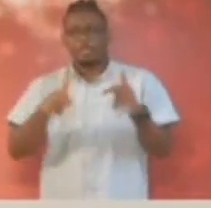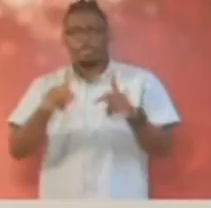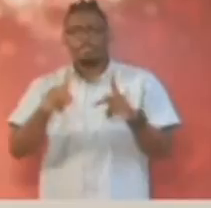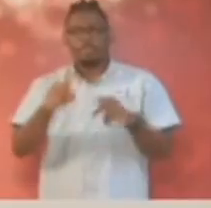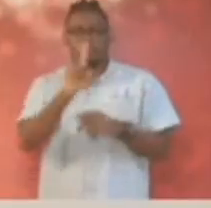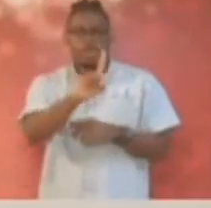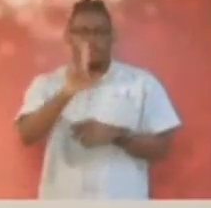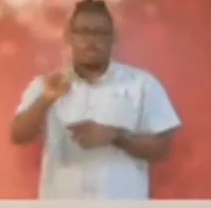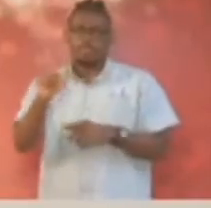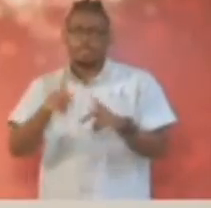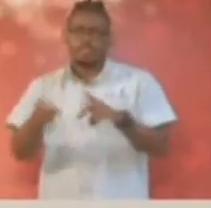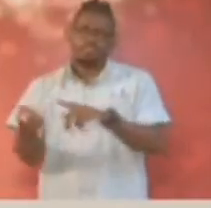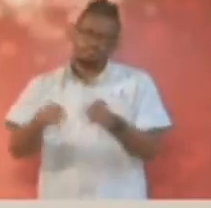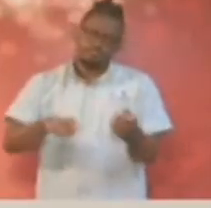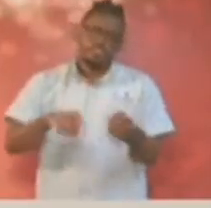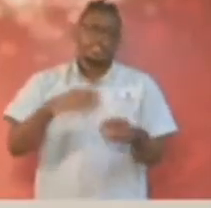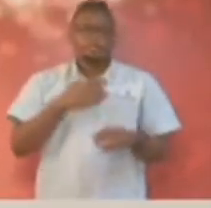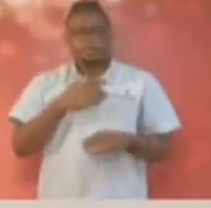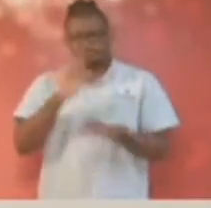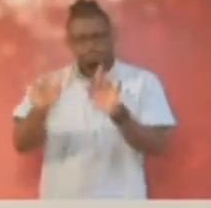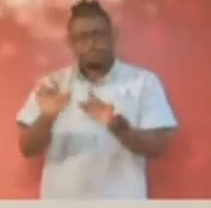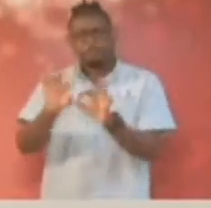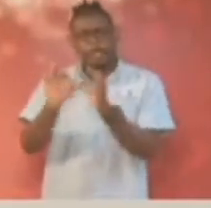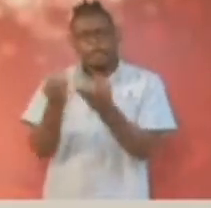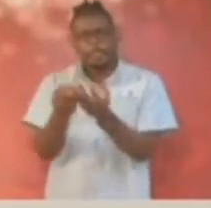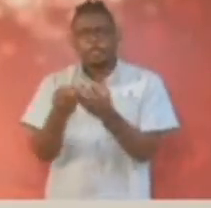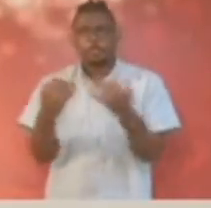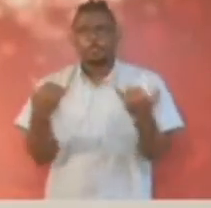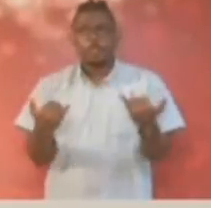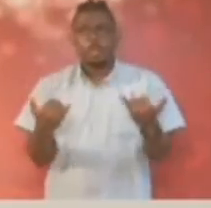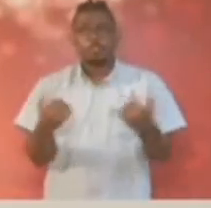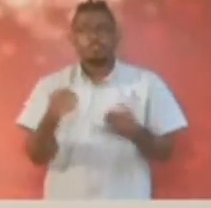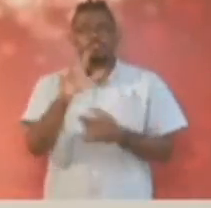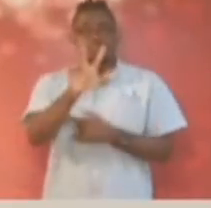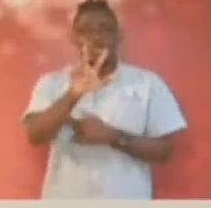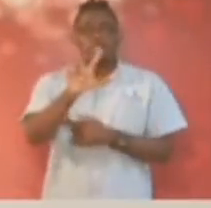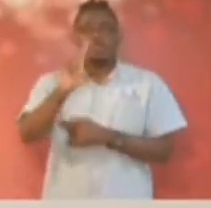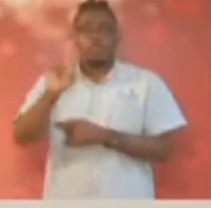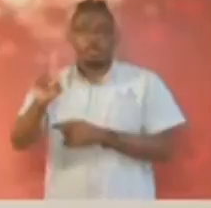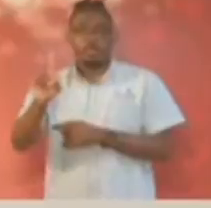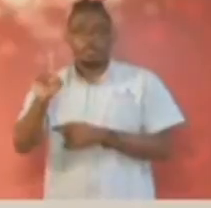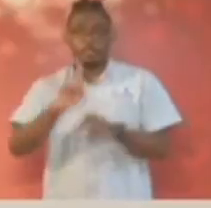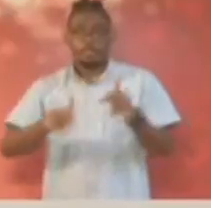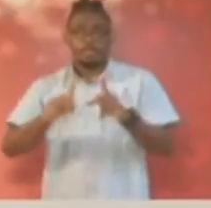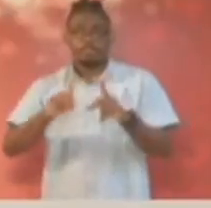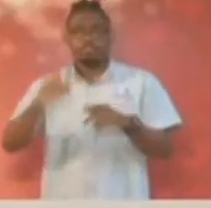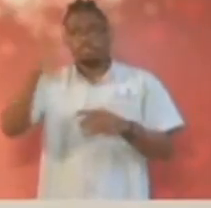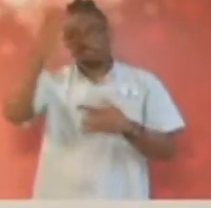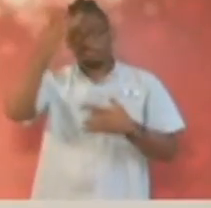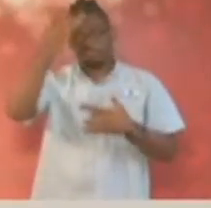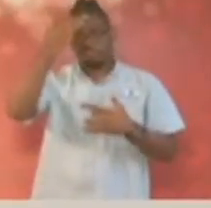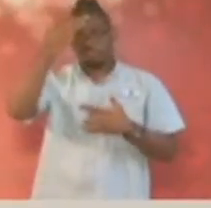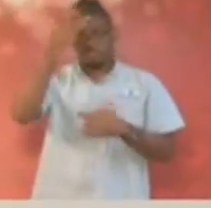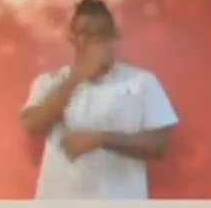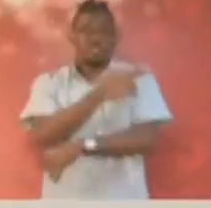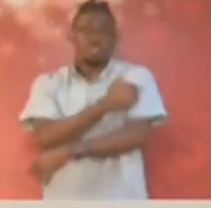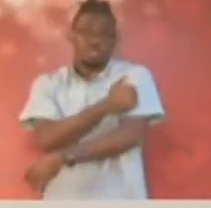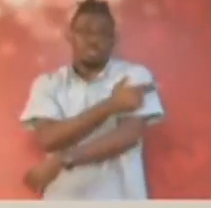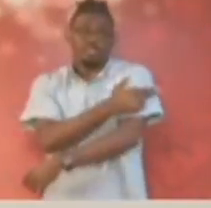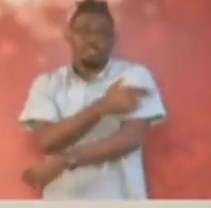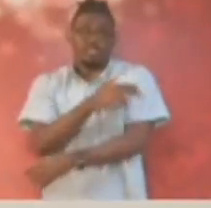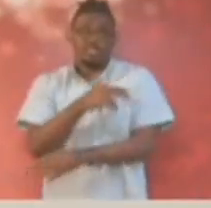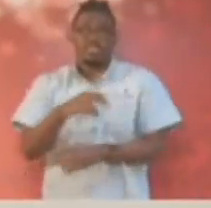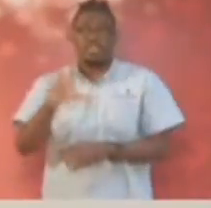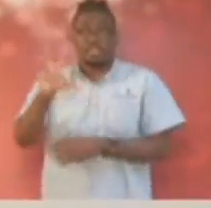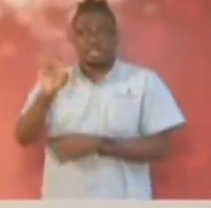of the bereaved families. At present, there are 31 patients in hospitals. There are 30 in step-down facilities. There